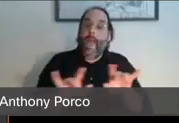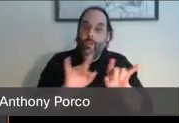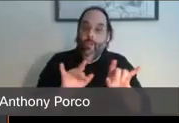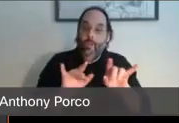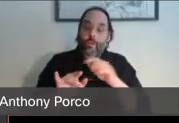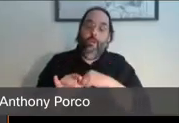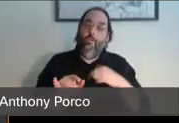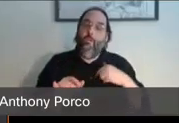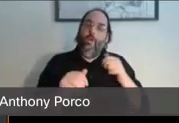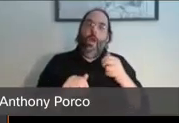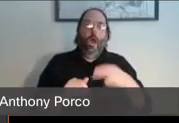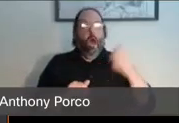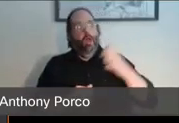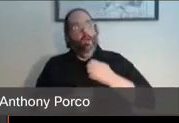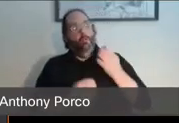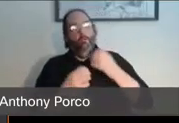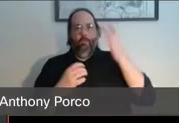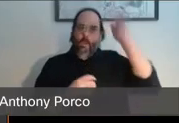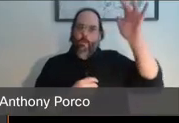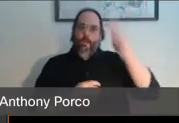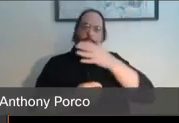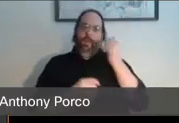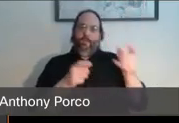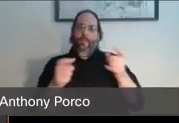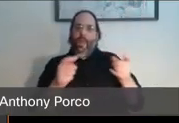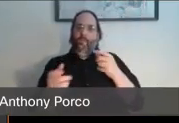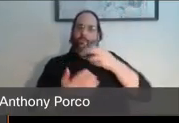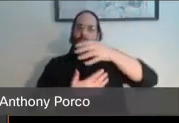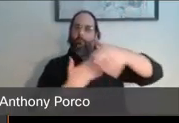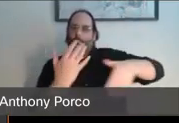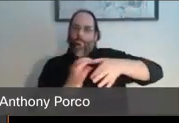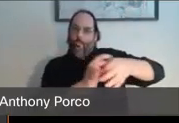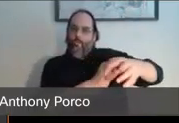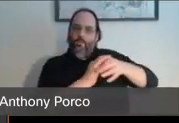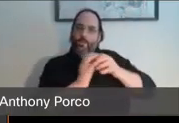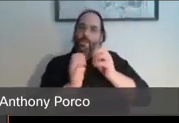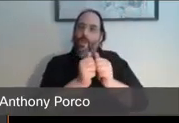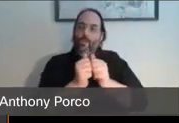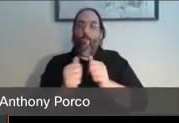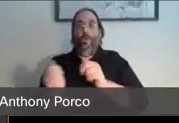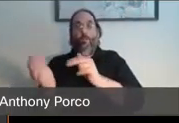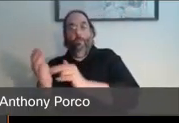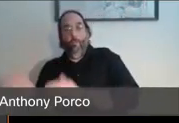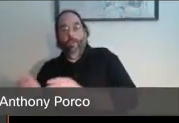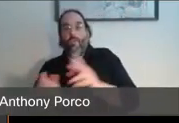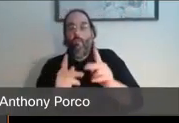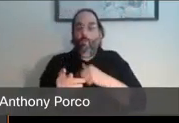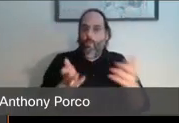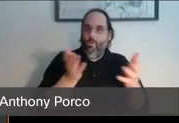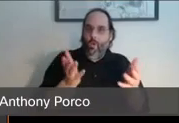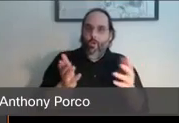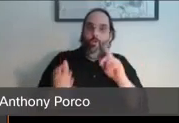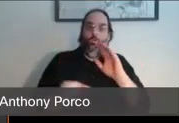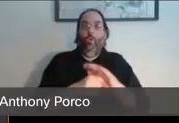strive for high emotional intelligence to best handle interpersonal relationships with provider nurses and persons served to ensure